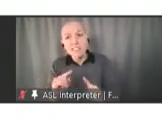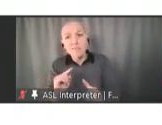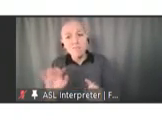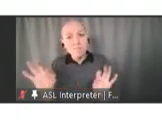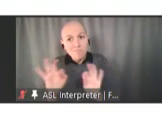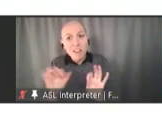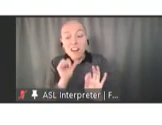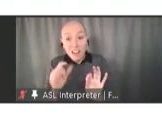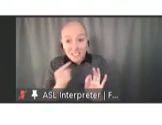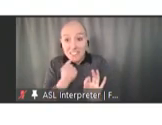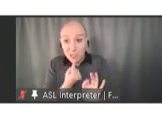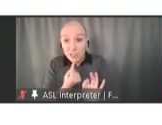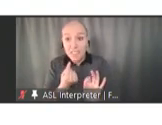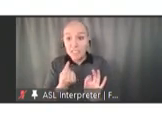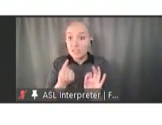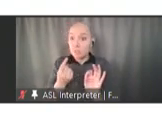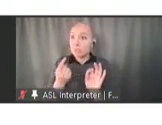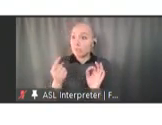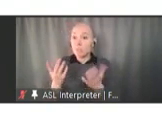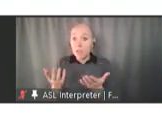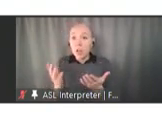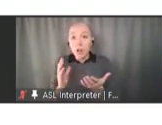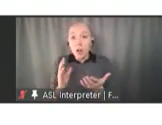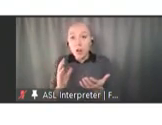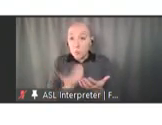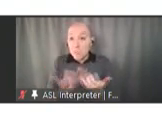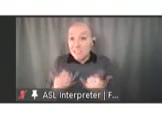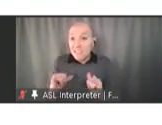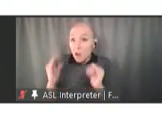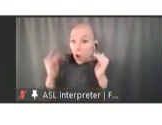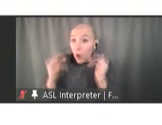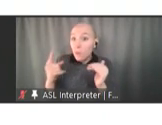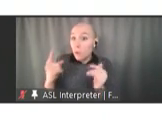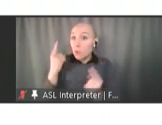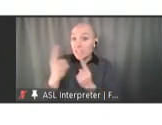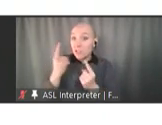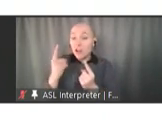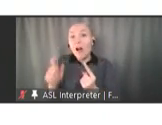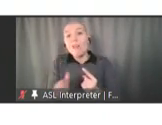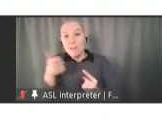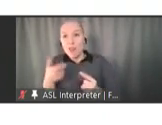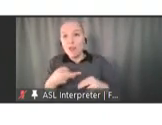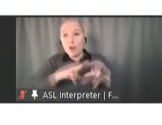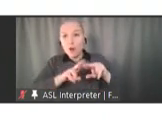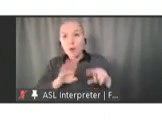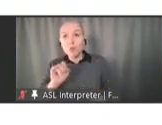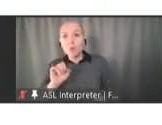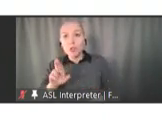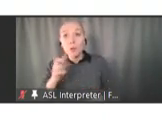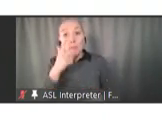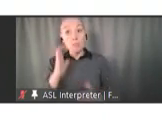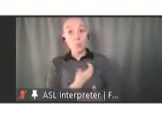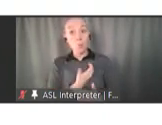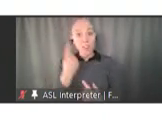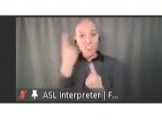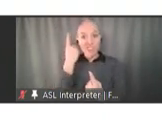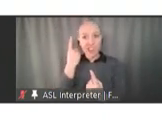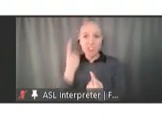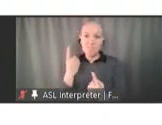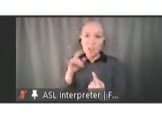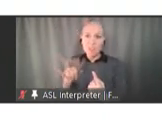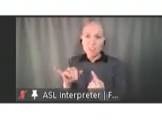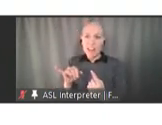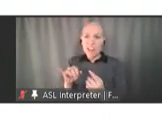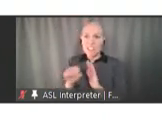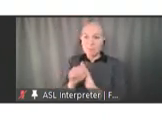booster dose for your child. Because I do think while we might think it's not serious, there are a lot of parents that will think it's serious. And so